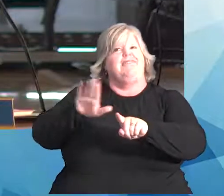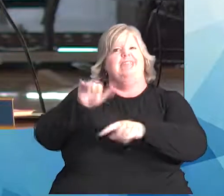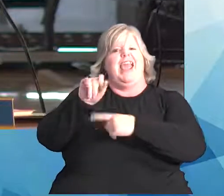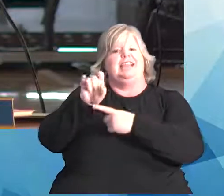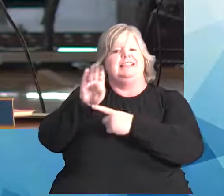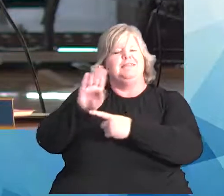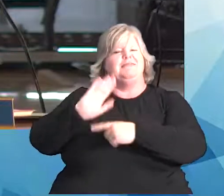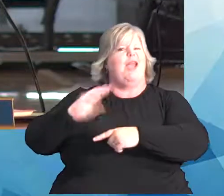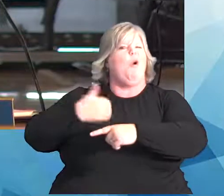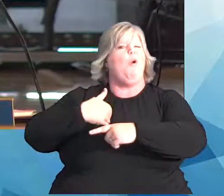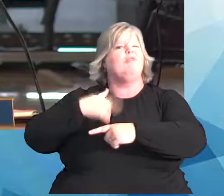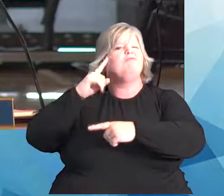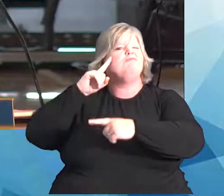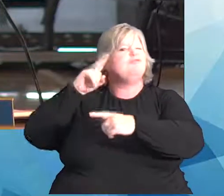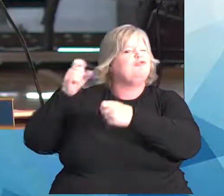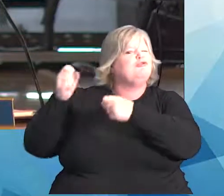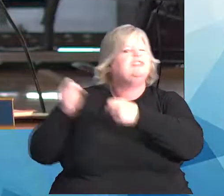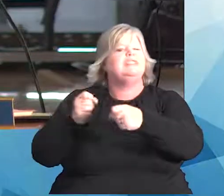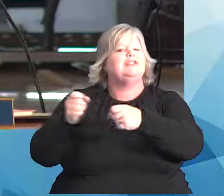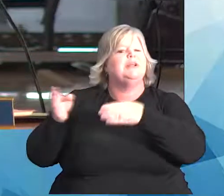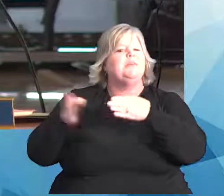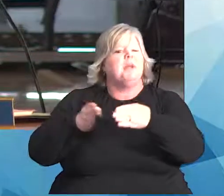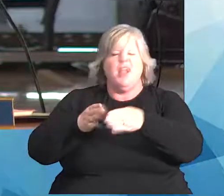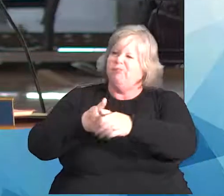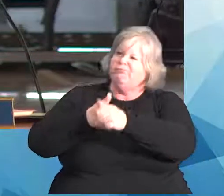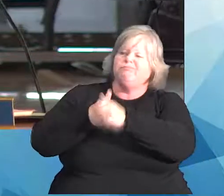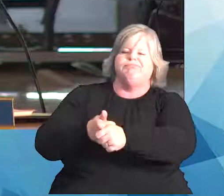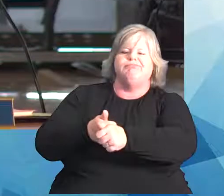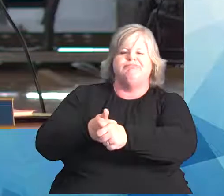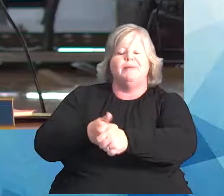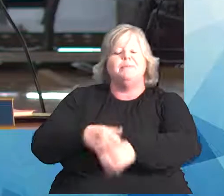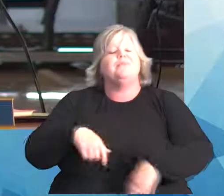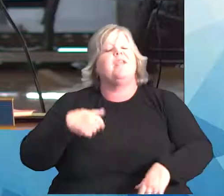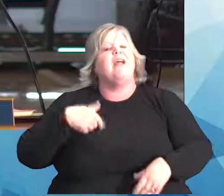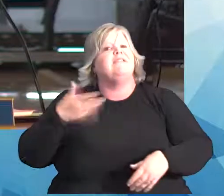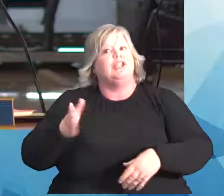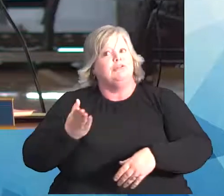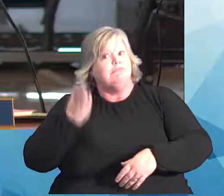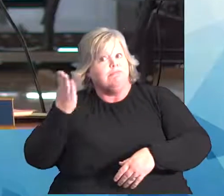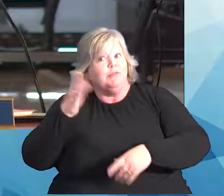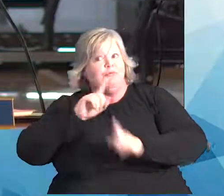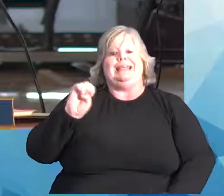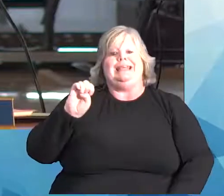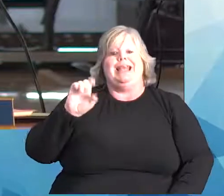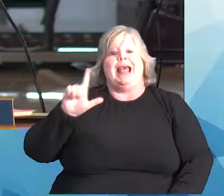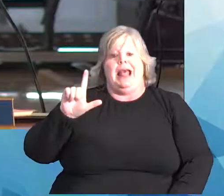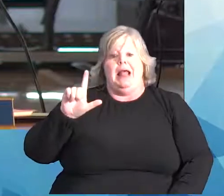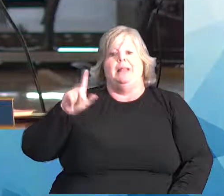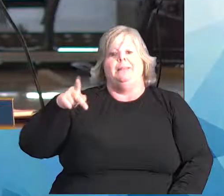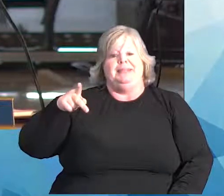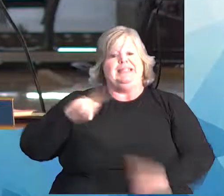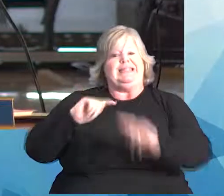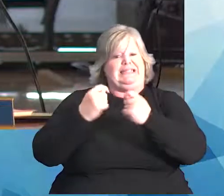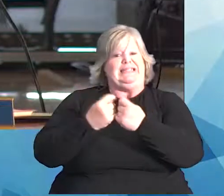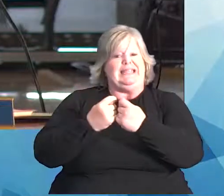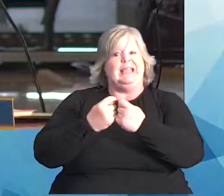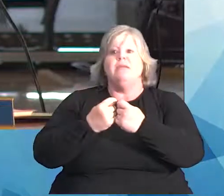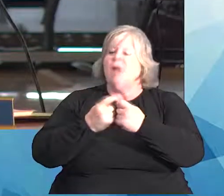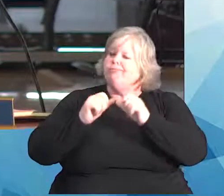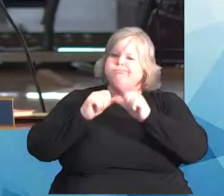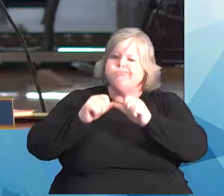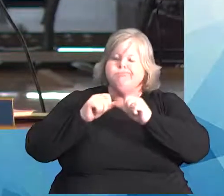plan. In addition to the report that I submitted, I have the following information that to serve our families